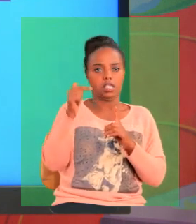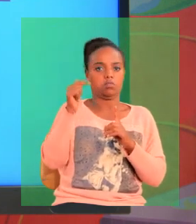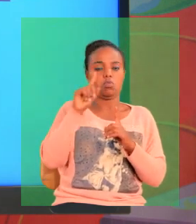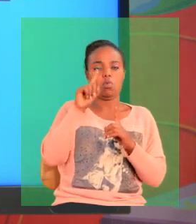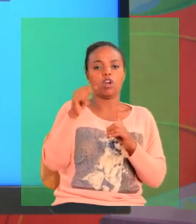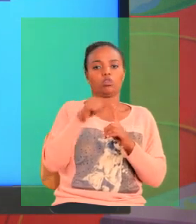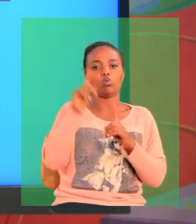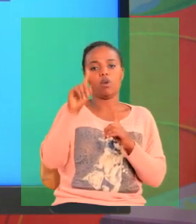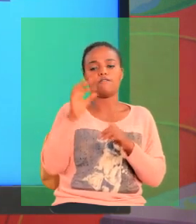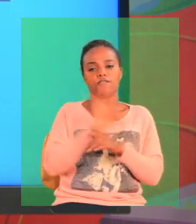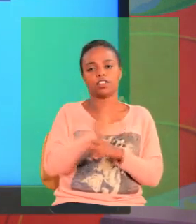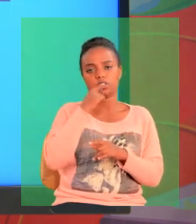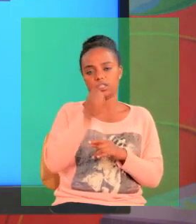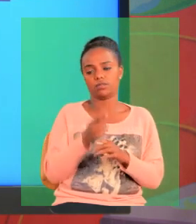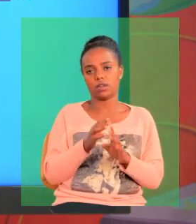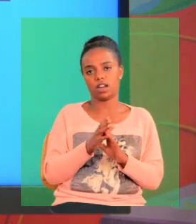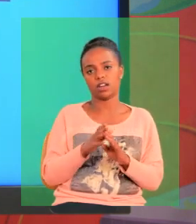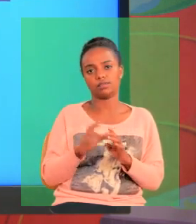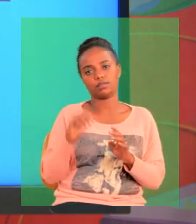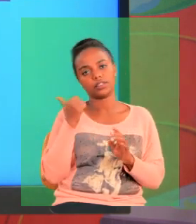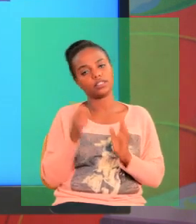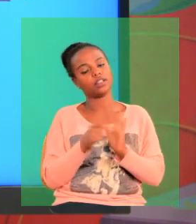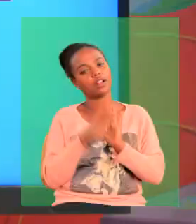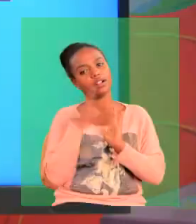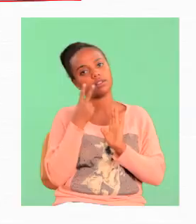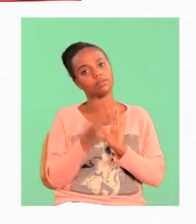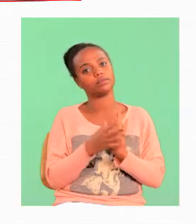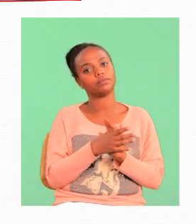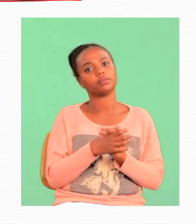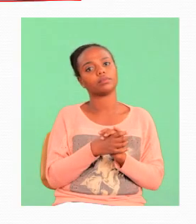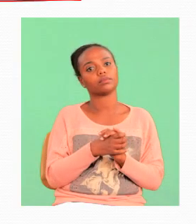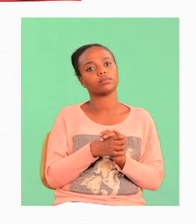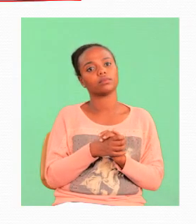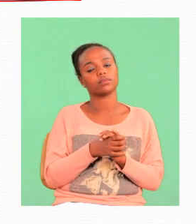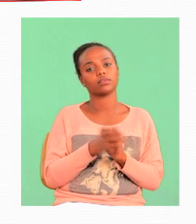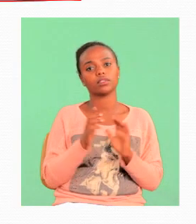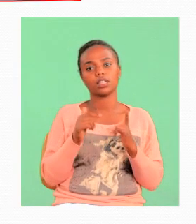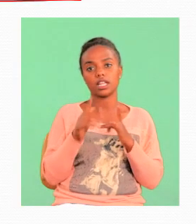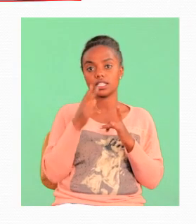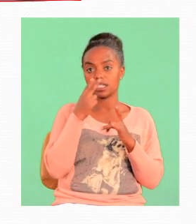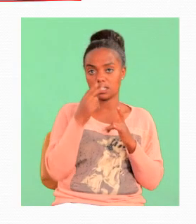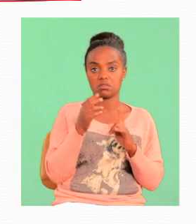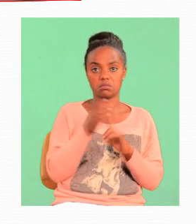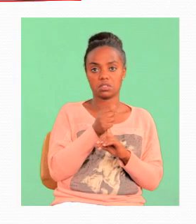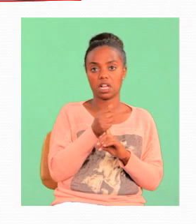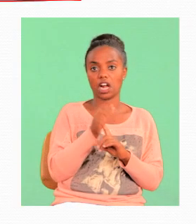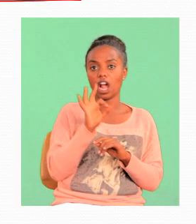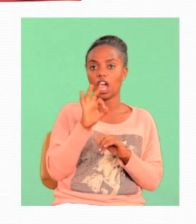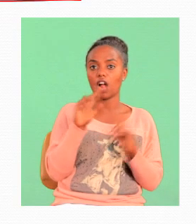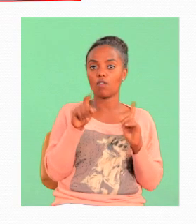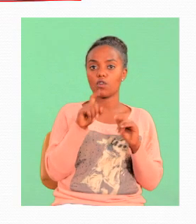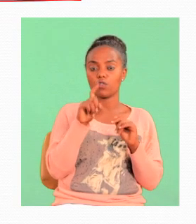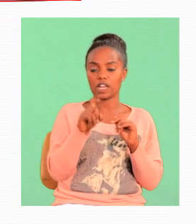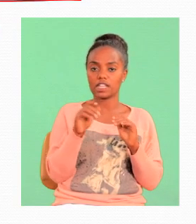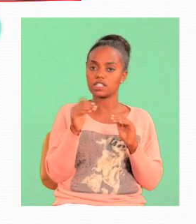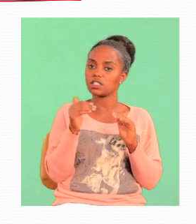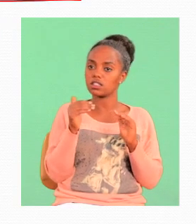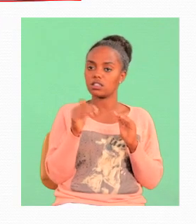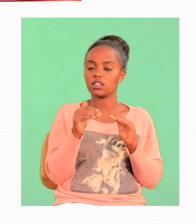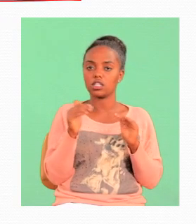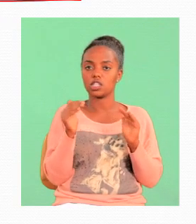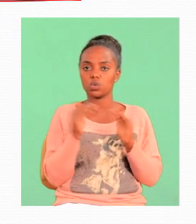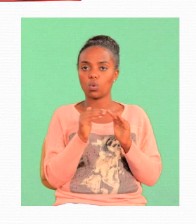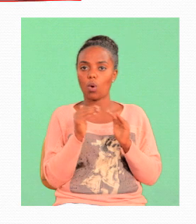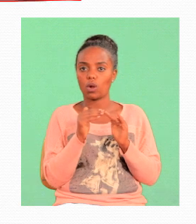function. Now, let's see second example here. Let's take f of x is given by